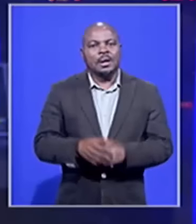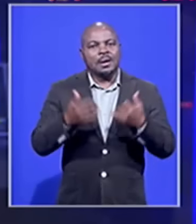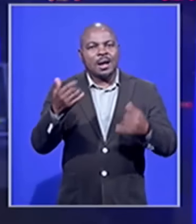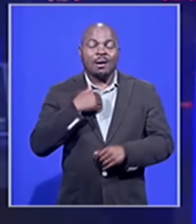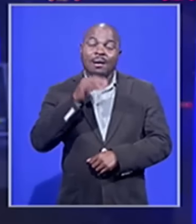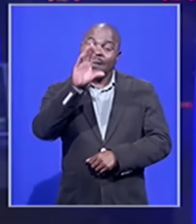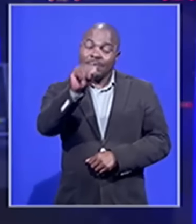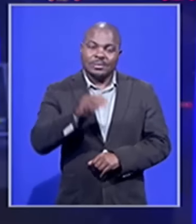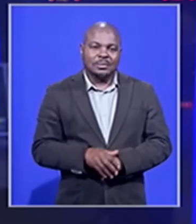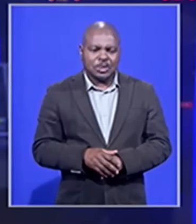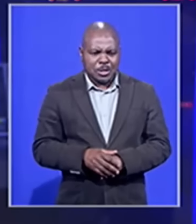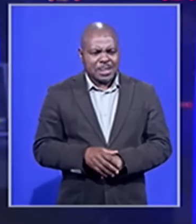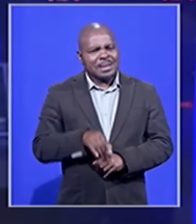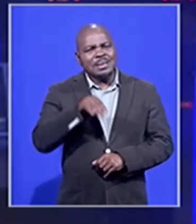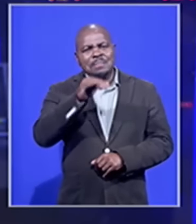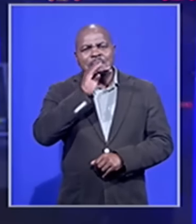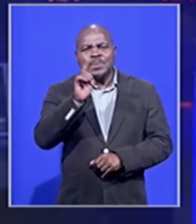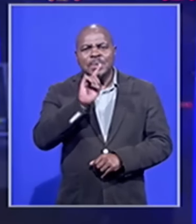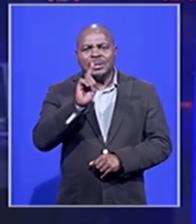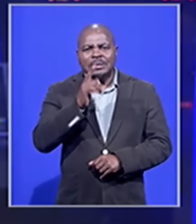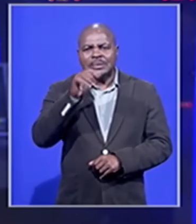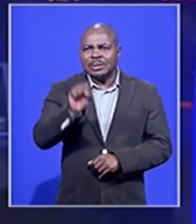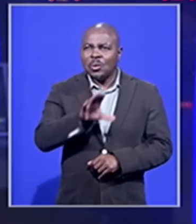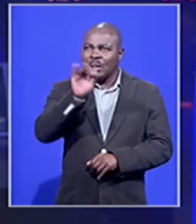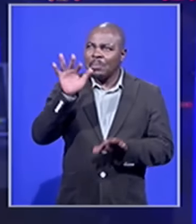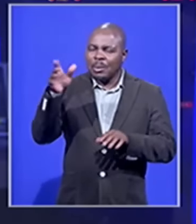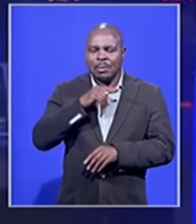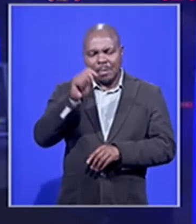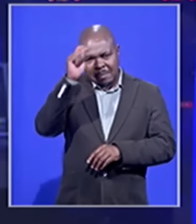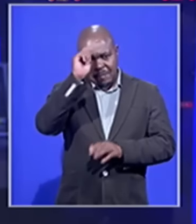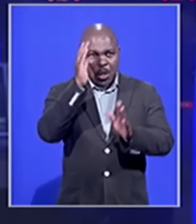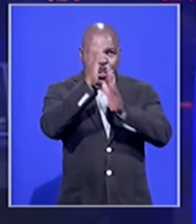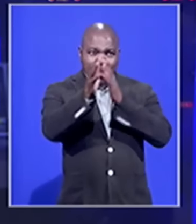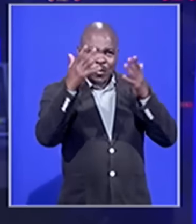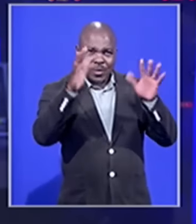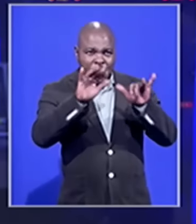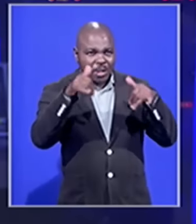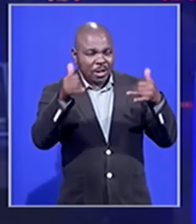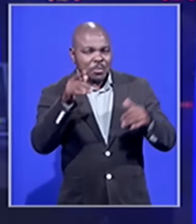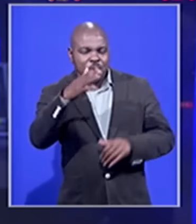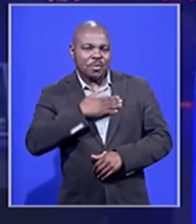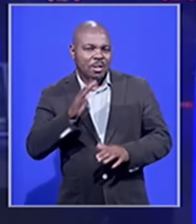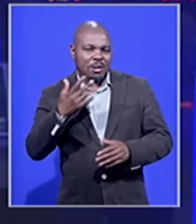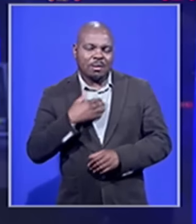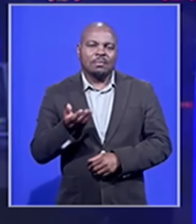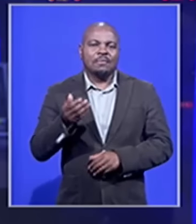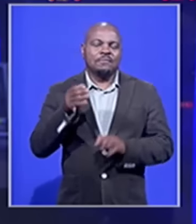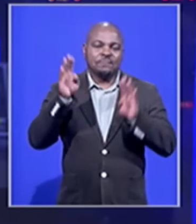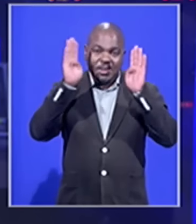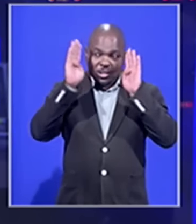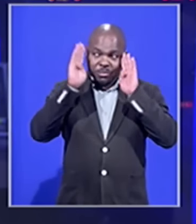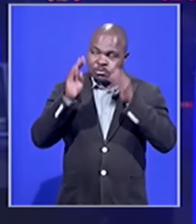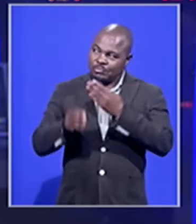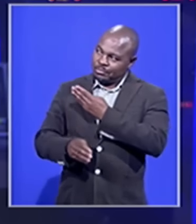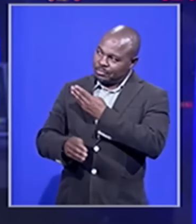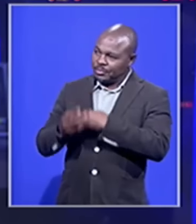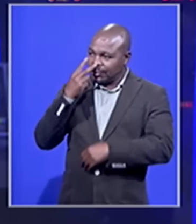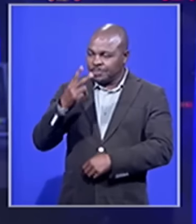hore ebe se bolela eng ho ma-Afrika Borwa? Maikutlo a hao a latela melaetseng ya rona ya Facebook. Kiana